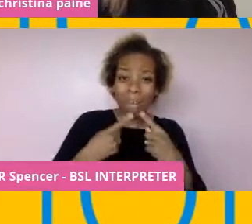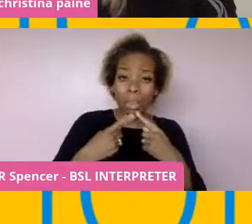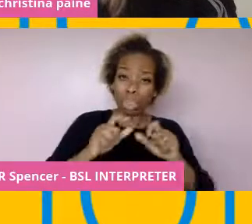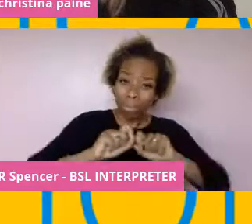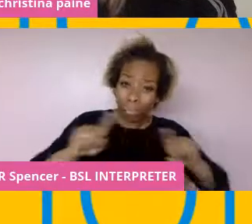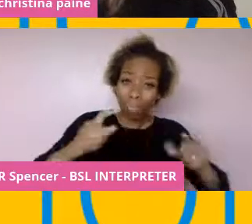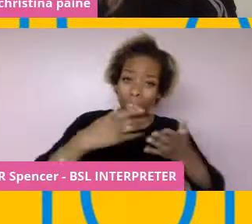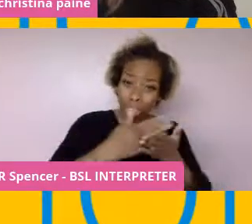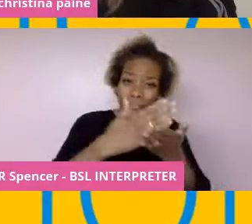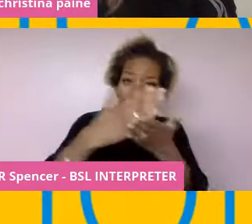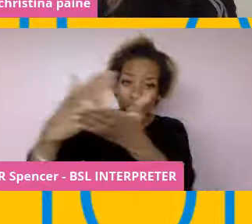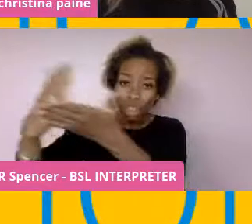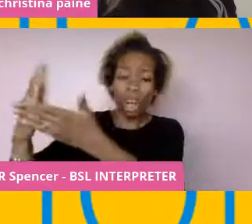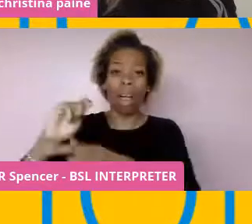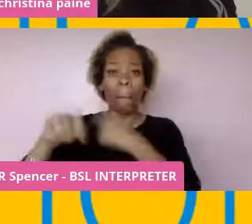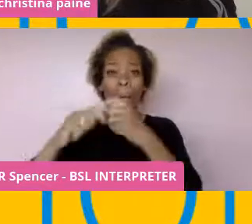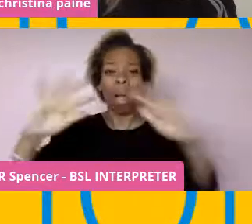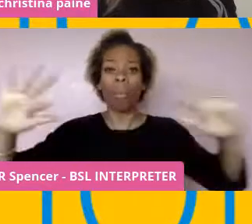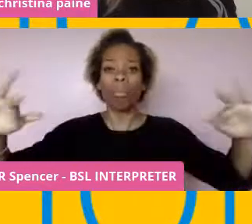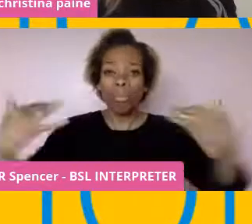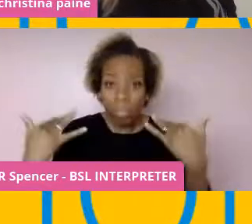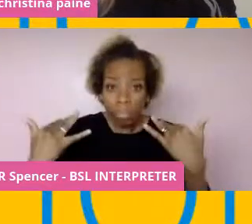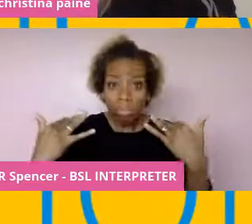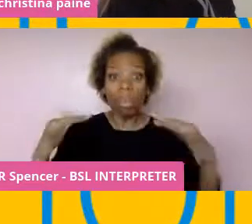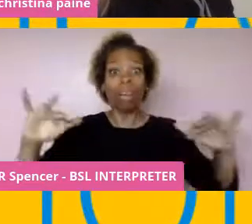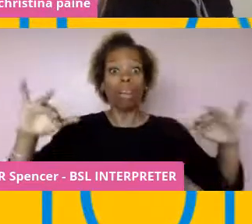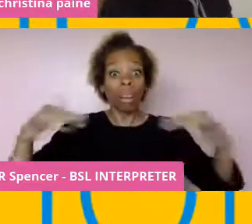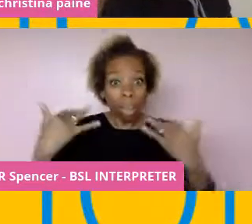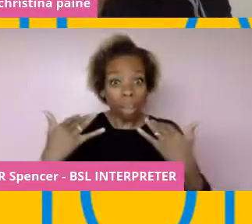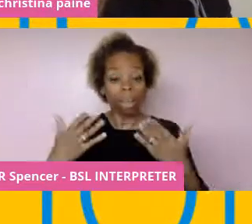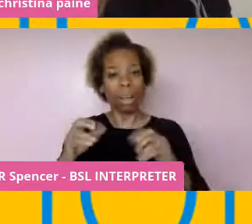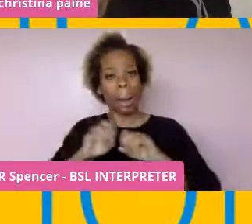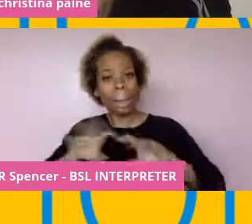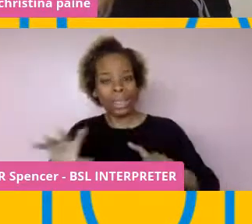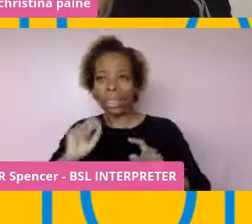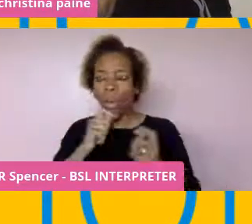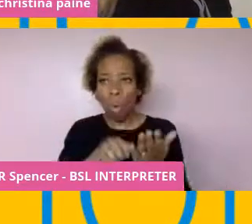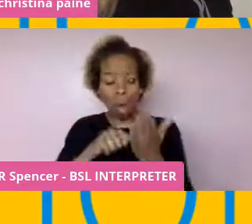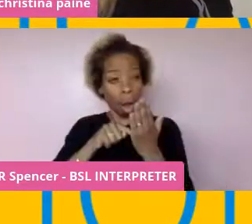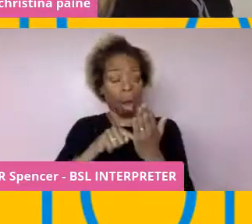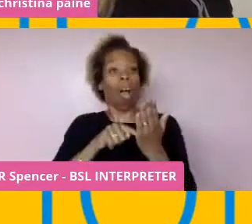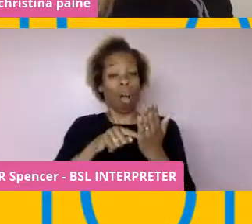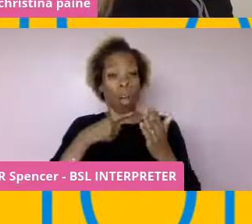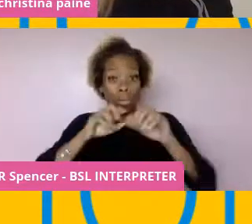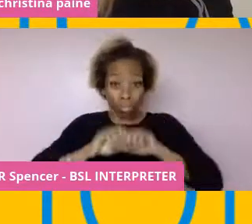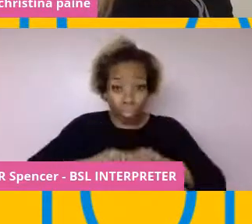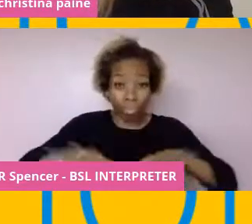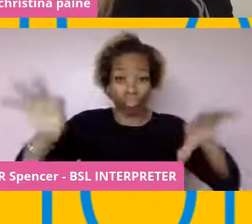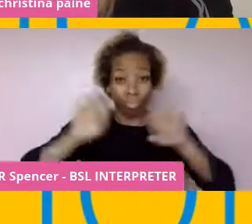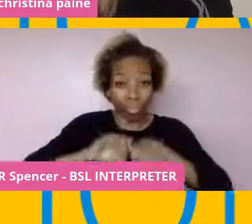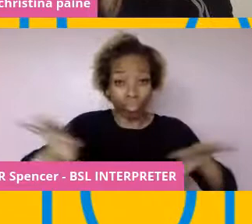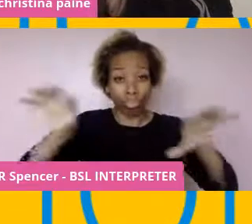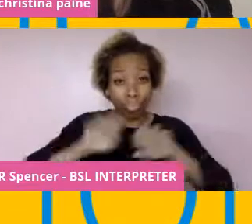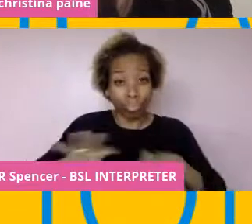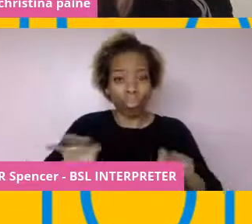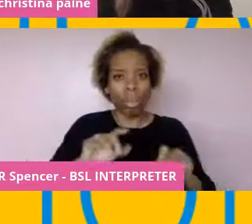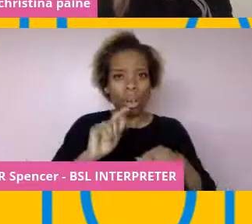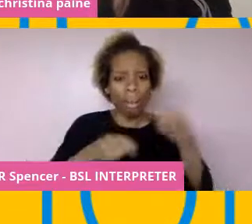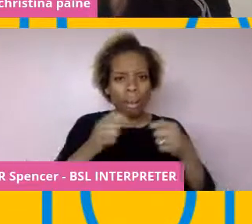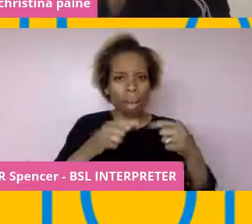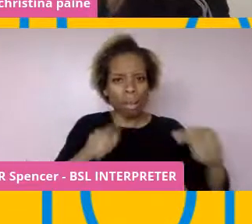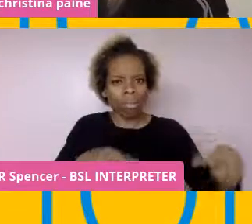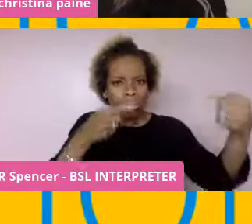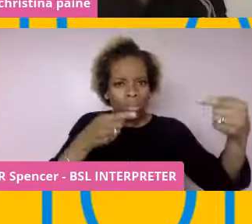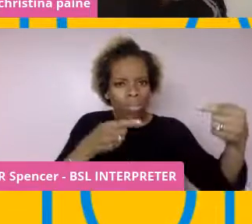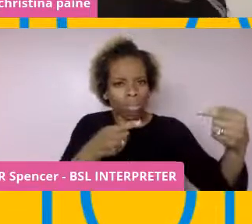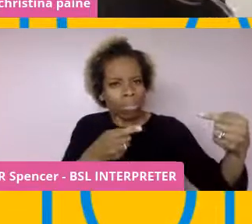focus on this issue, we will get more media coverage, we will get more embarrassment towards employers for how they are behaving